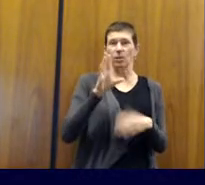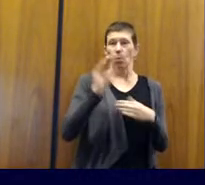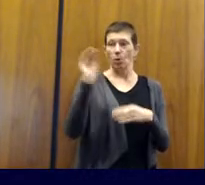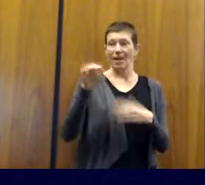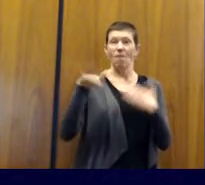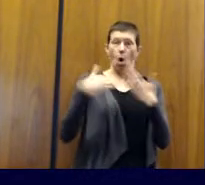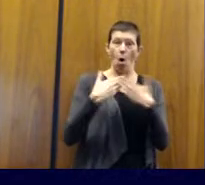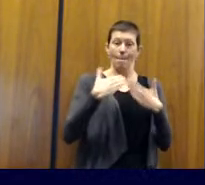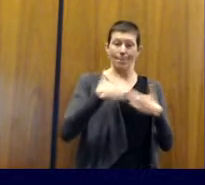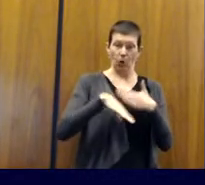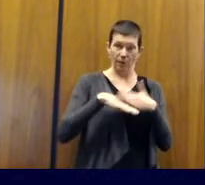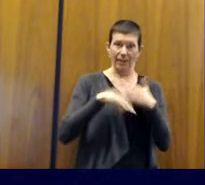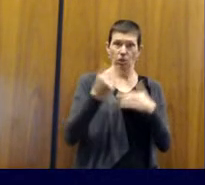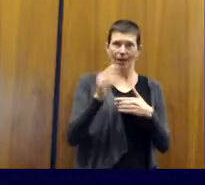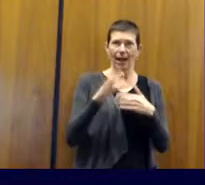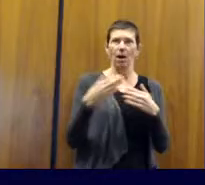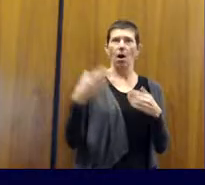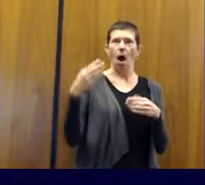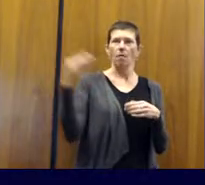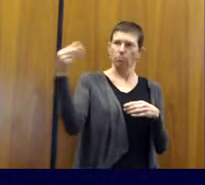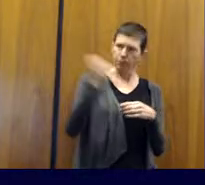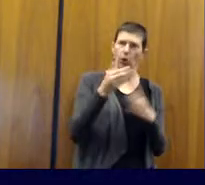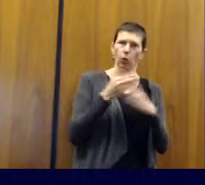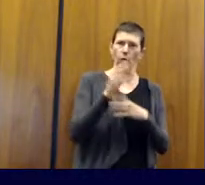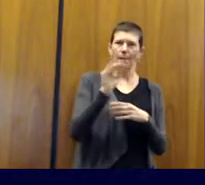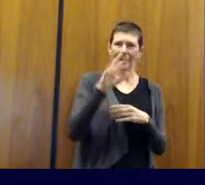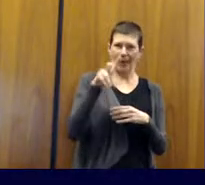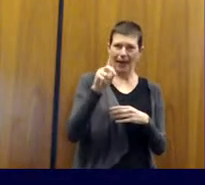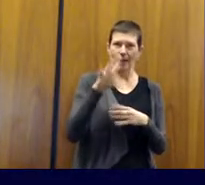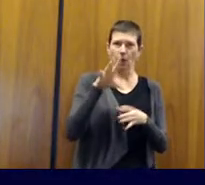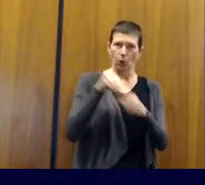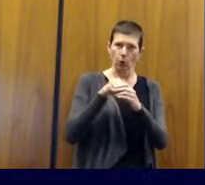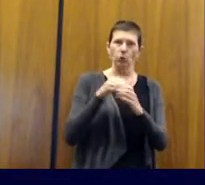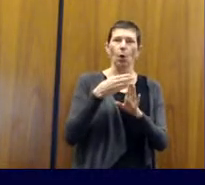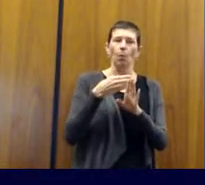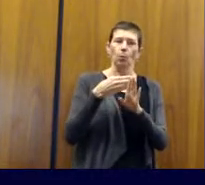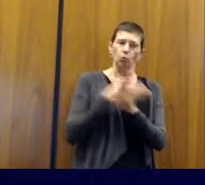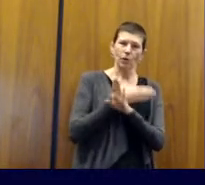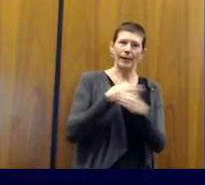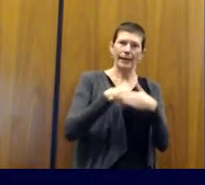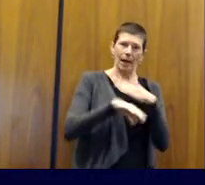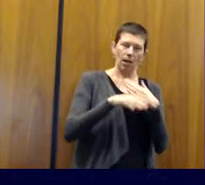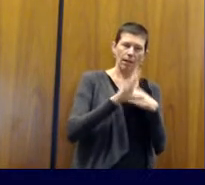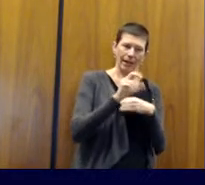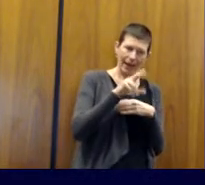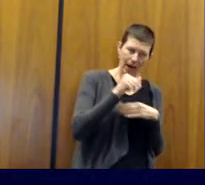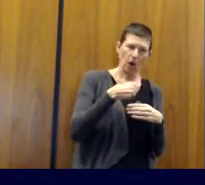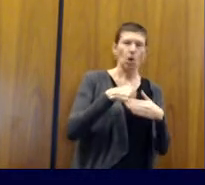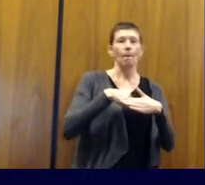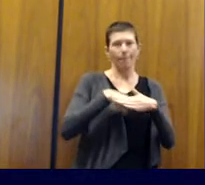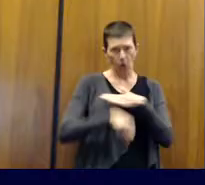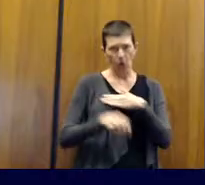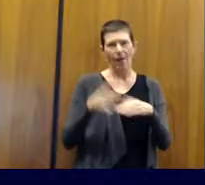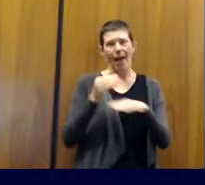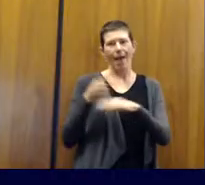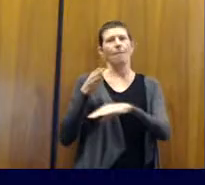in Genesee County are covered by Medicaid, and that includes the prenatal care, the birth, and the